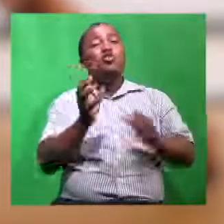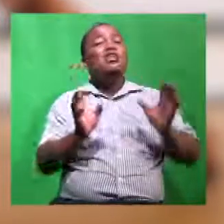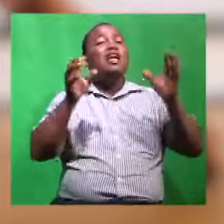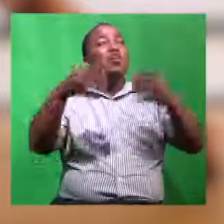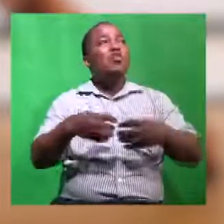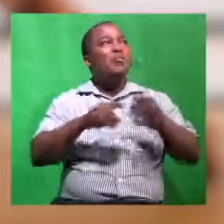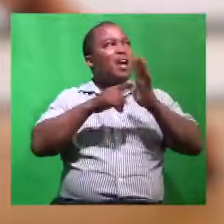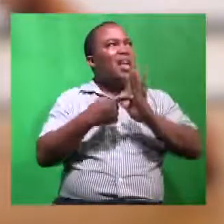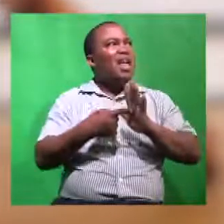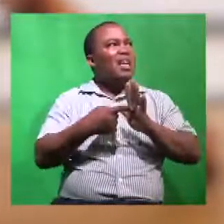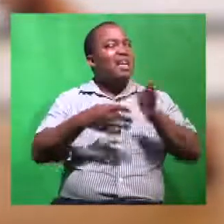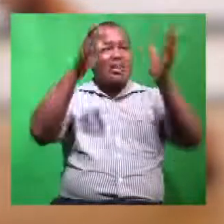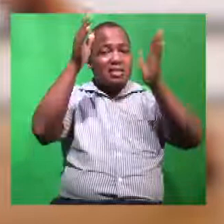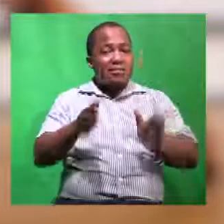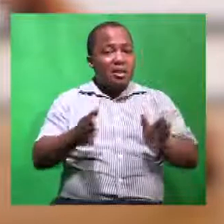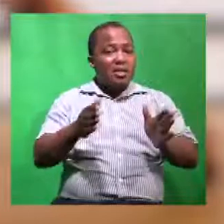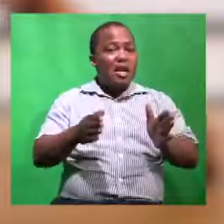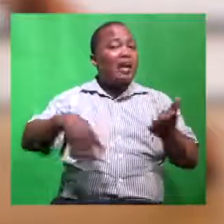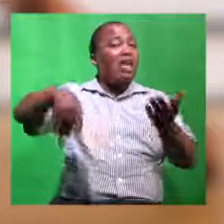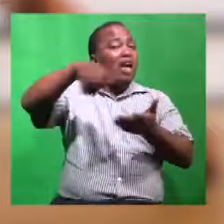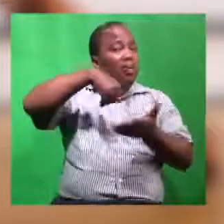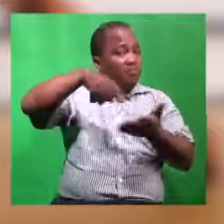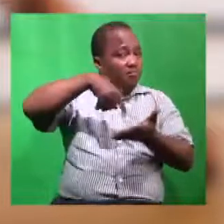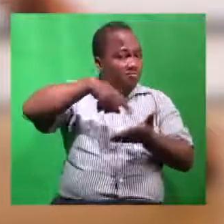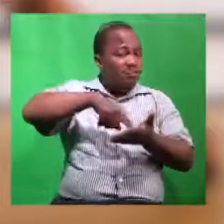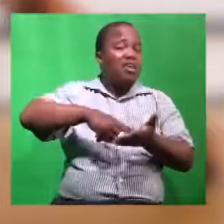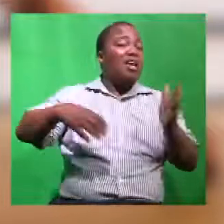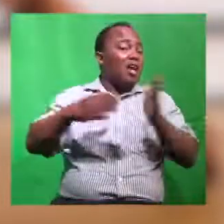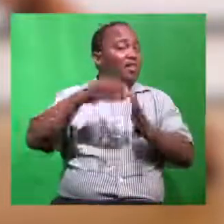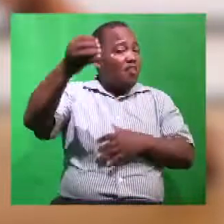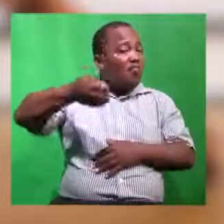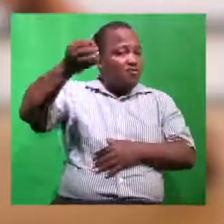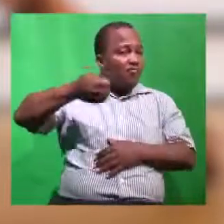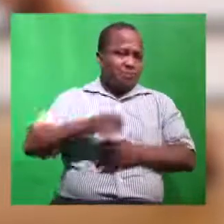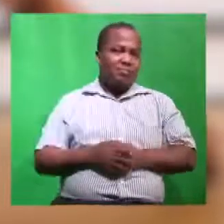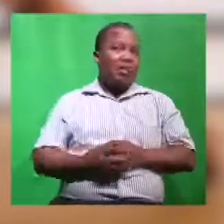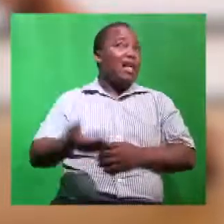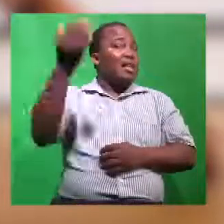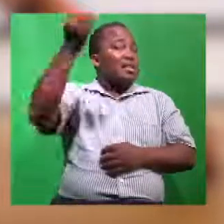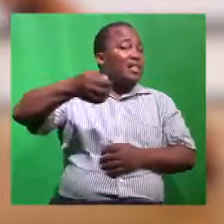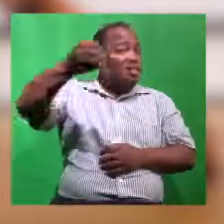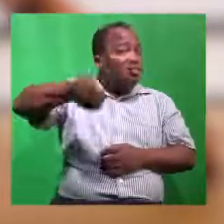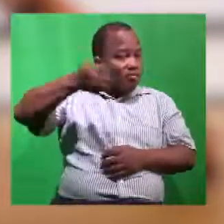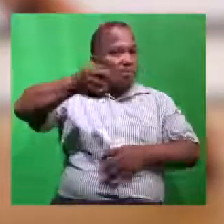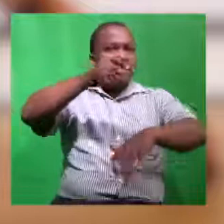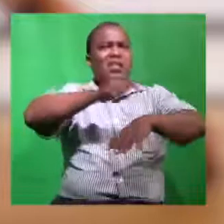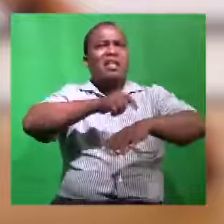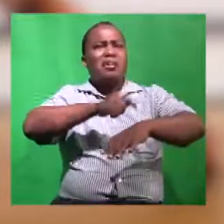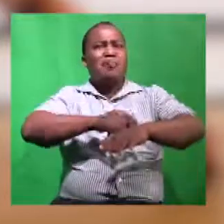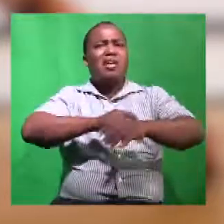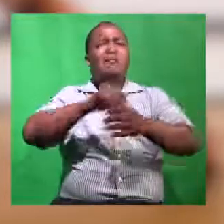like special in the rural area, but also in the urban area. The rural area, sometimes